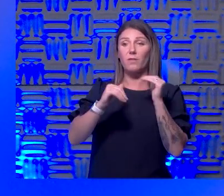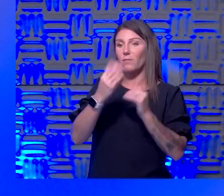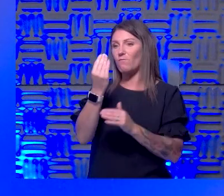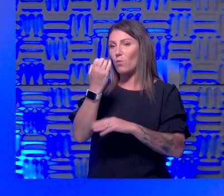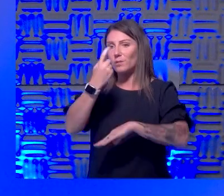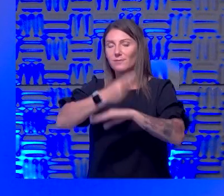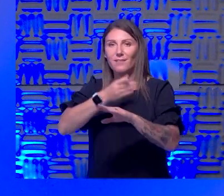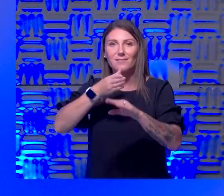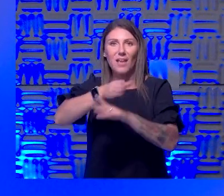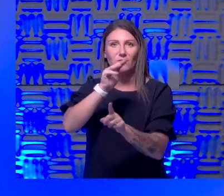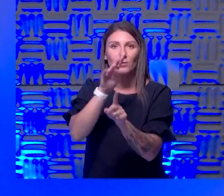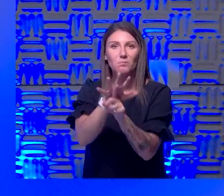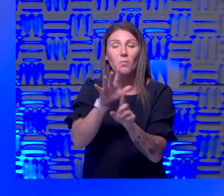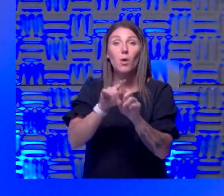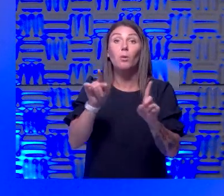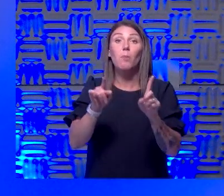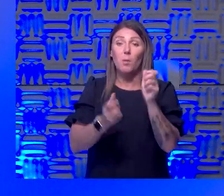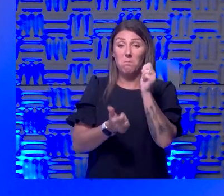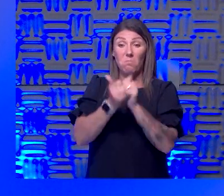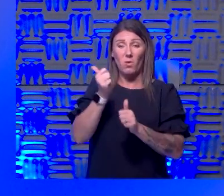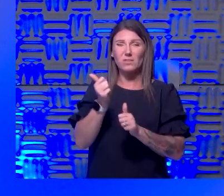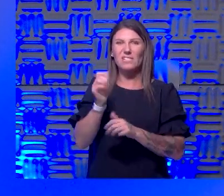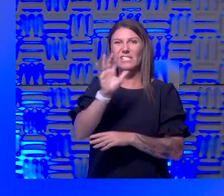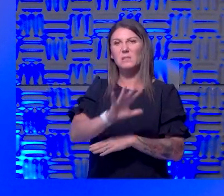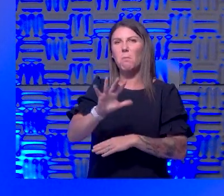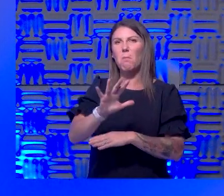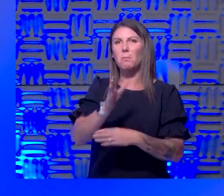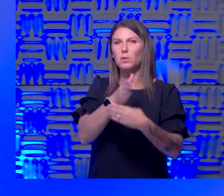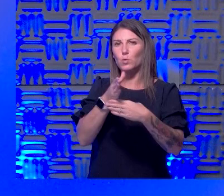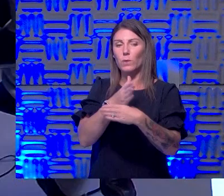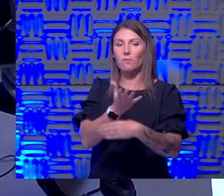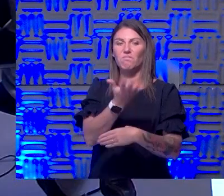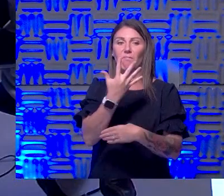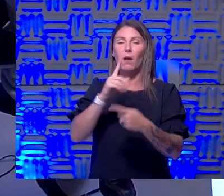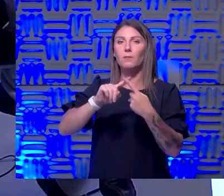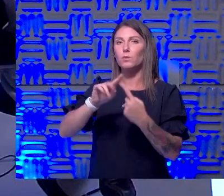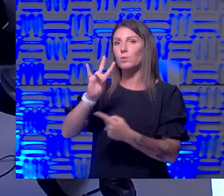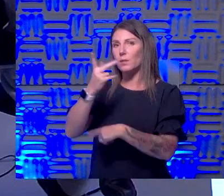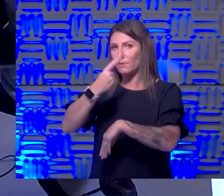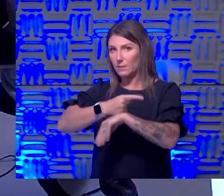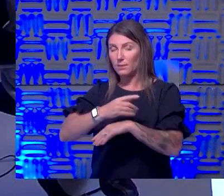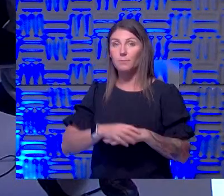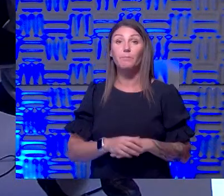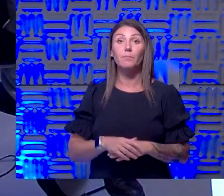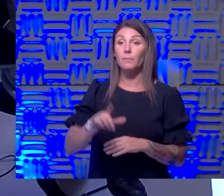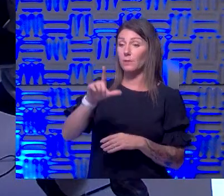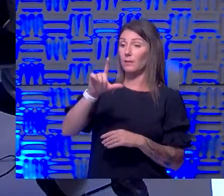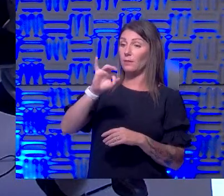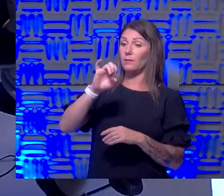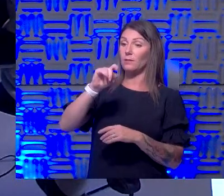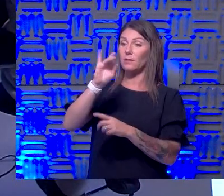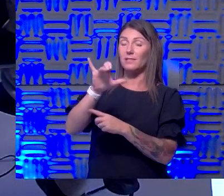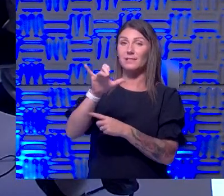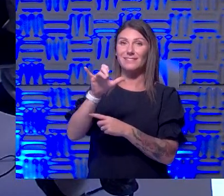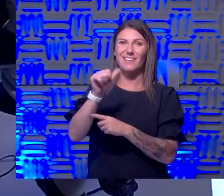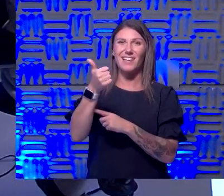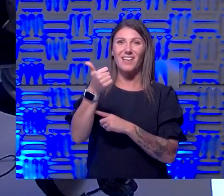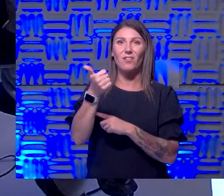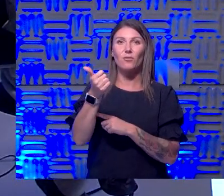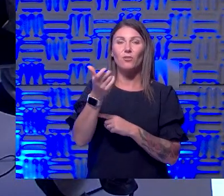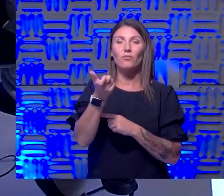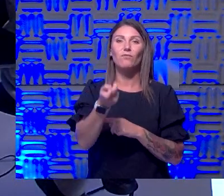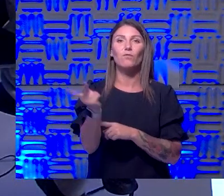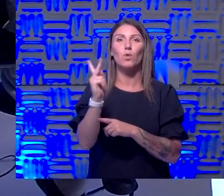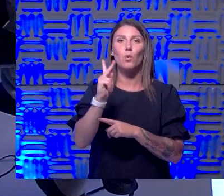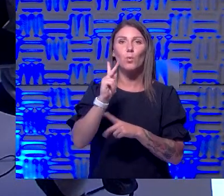days after exposure. But for the most part, you are looking at 5 to 7 days. Lindsay and a couple of other people are asking about, should I